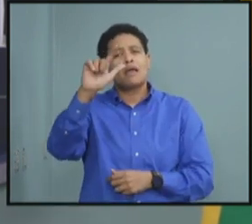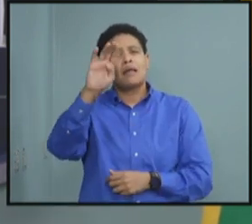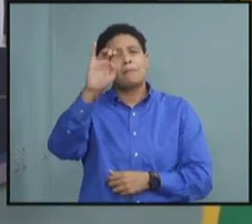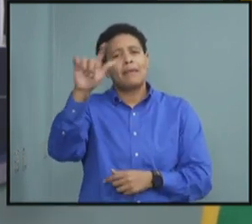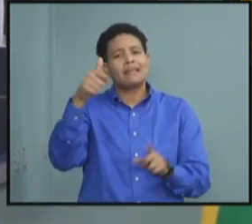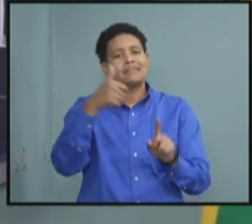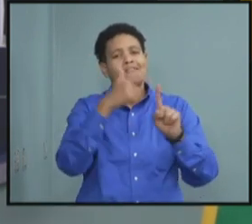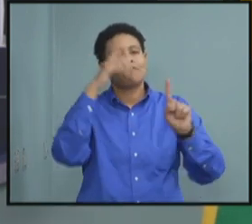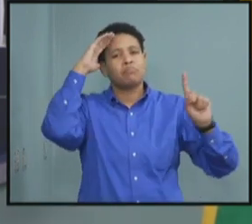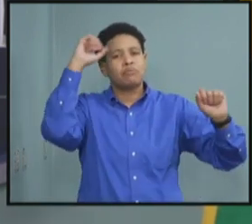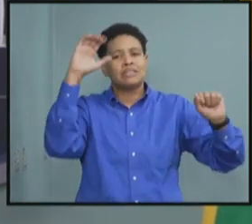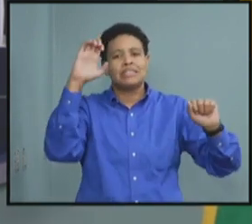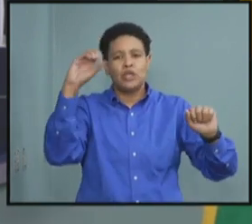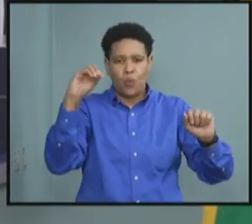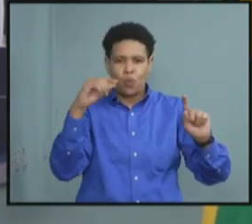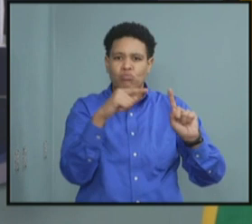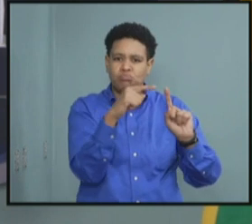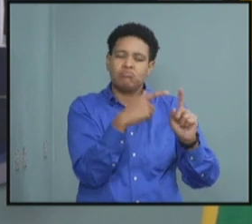and his team,